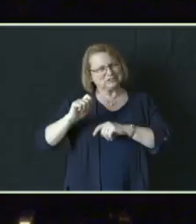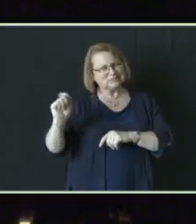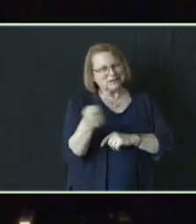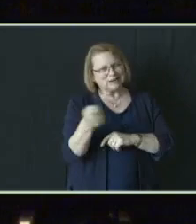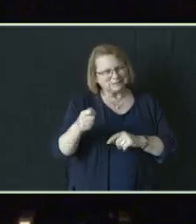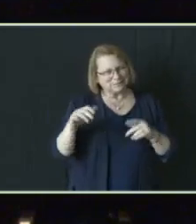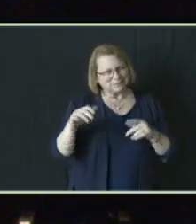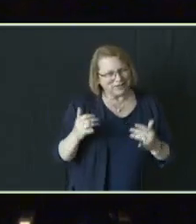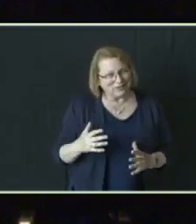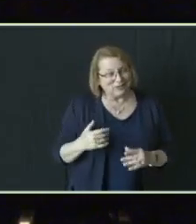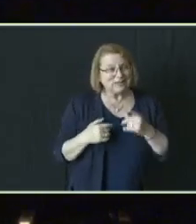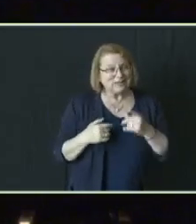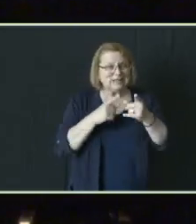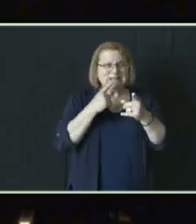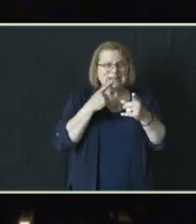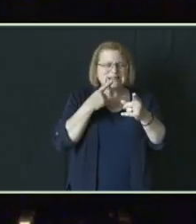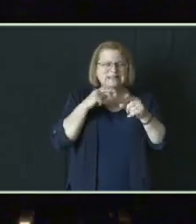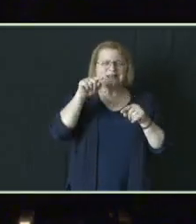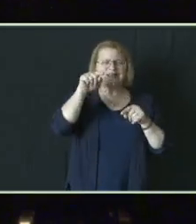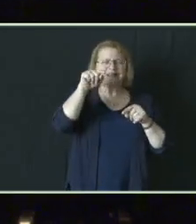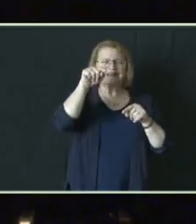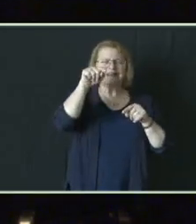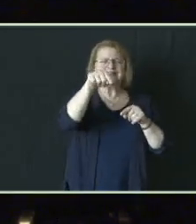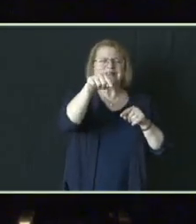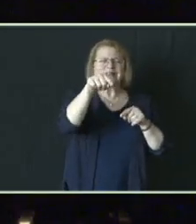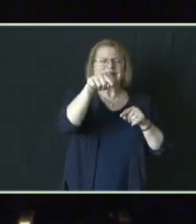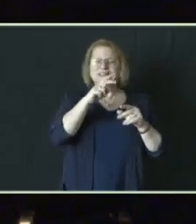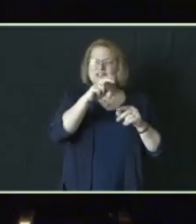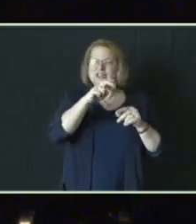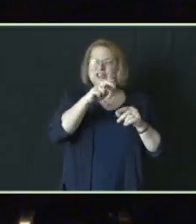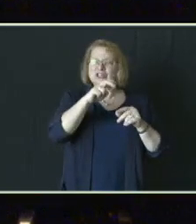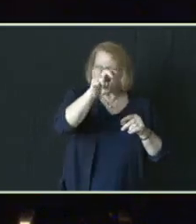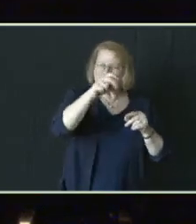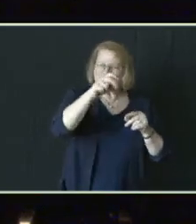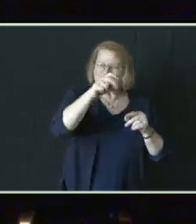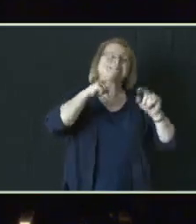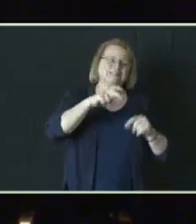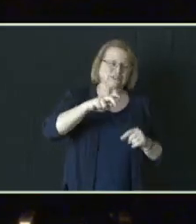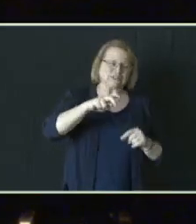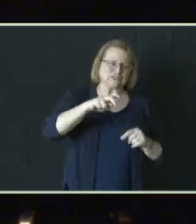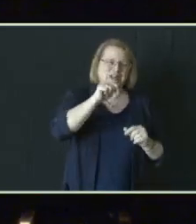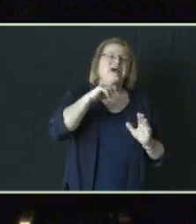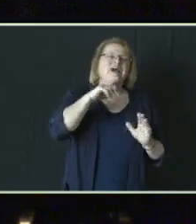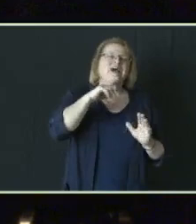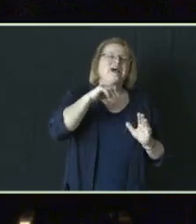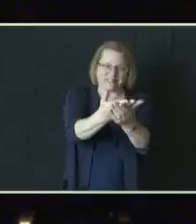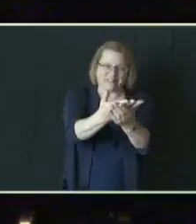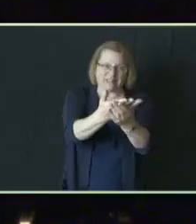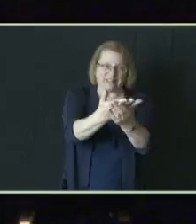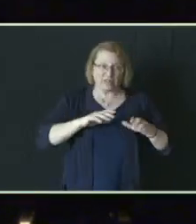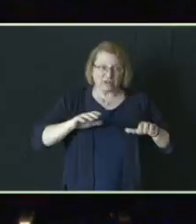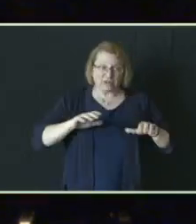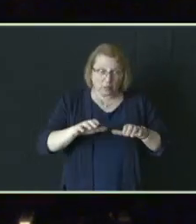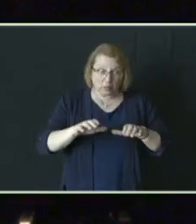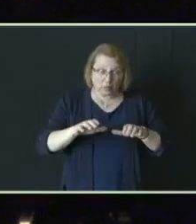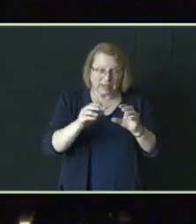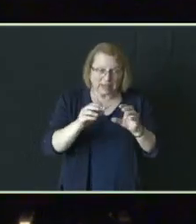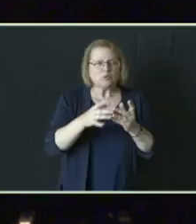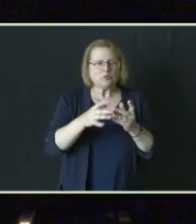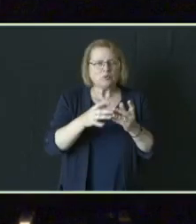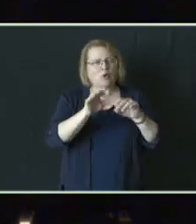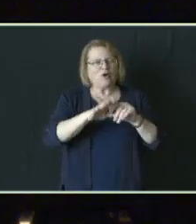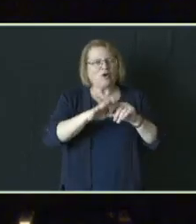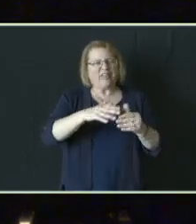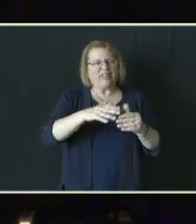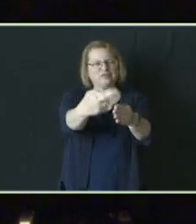is a journey, not a destination. The doing is often more important than the outcome." Sometimes it's useful to